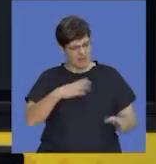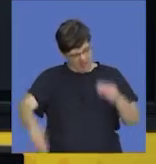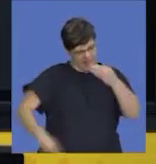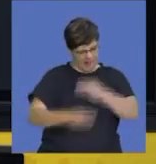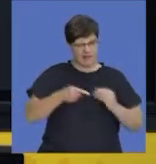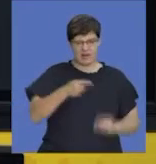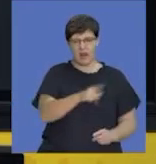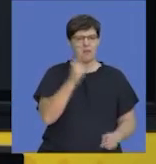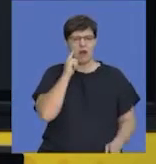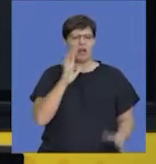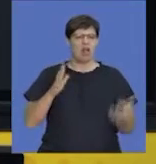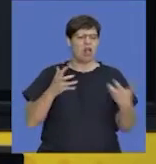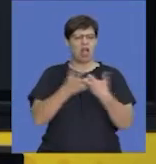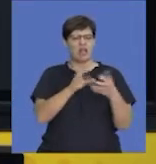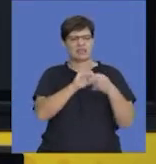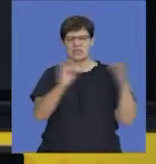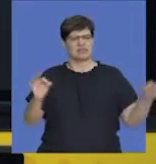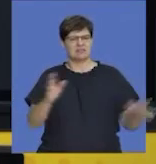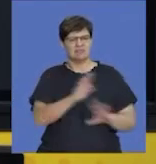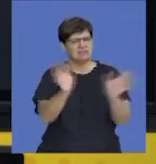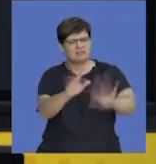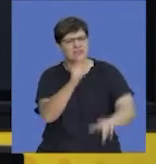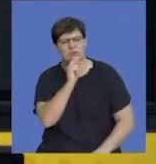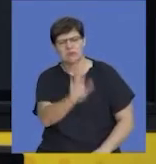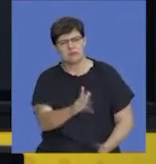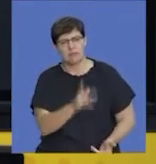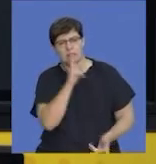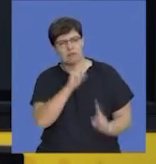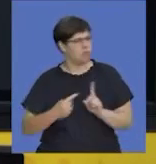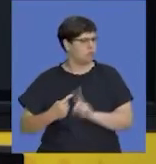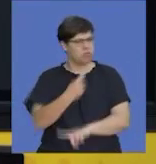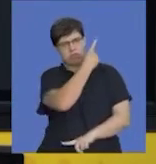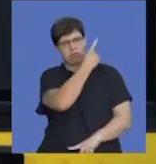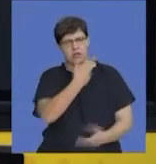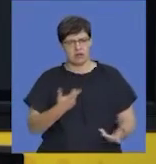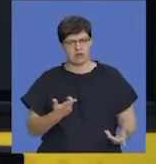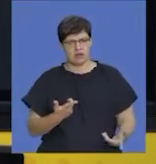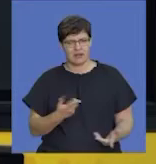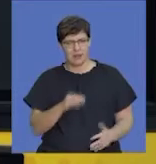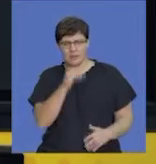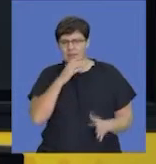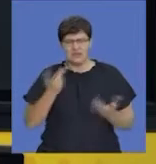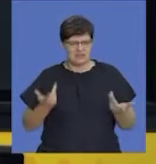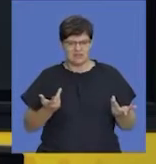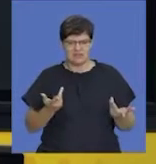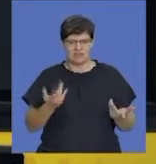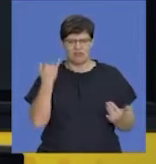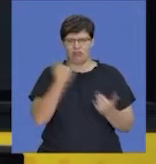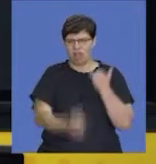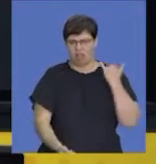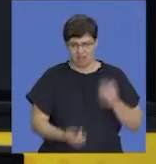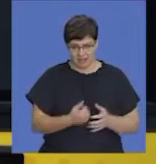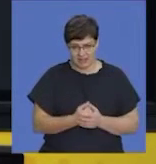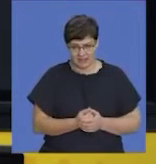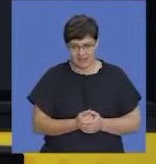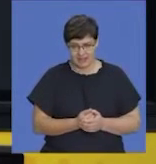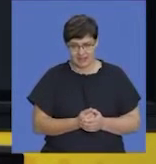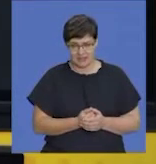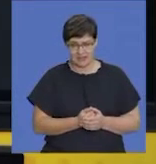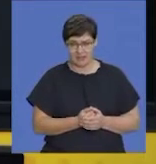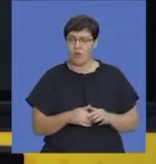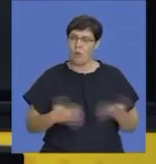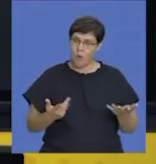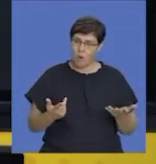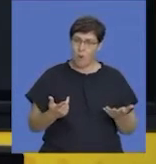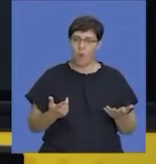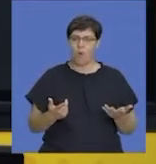have no clue what it means, please do not use it, because then you could use it out of context and then the meaning could be lost, or obviously you would